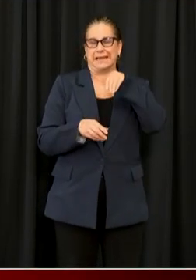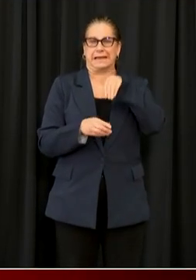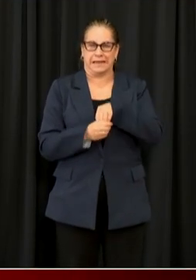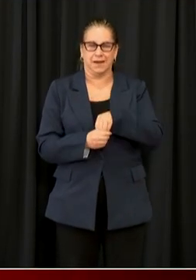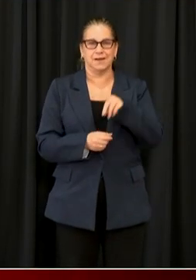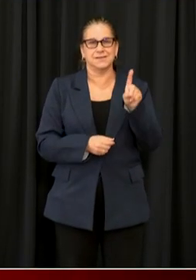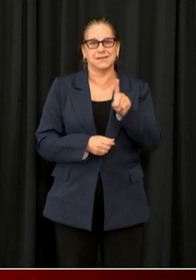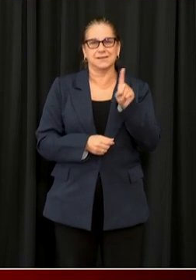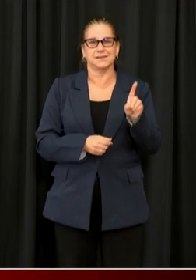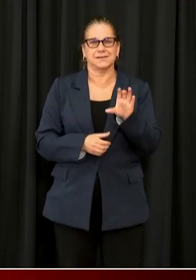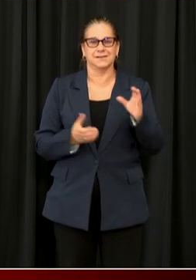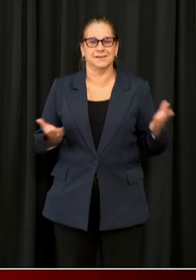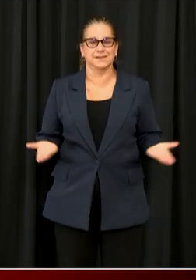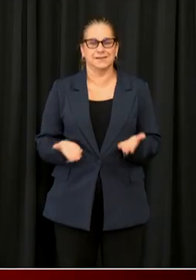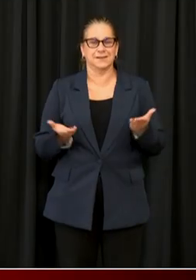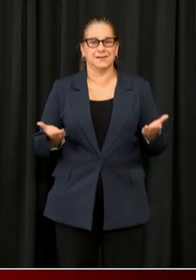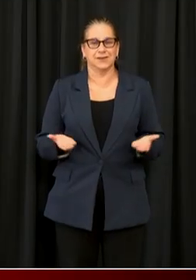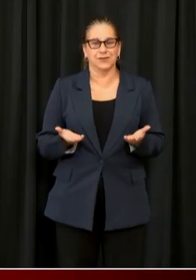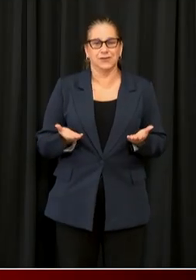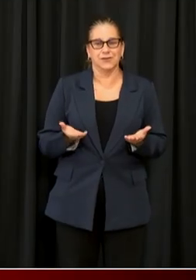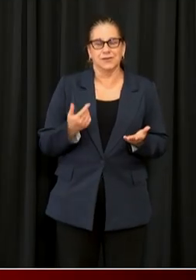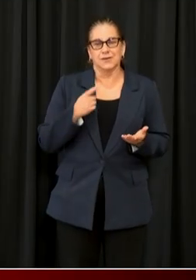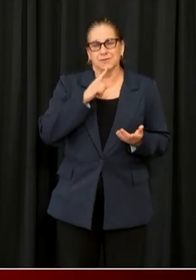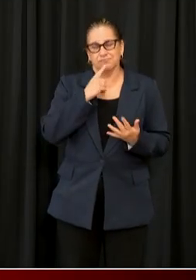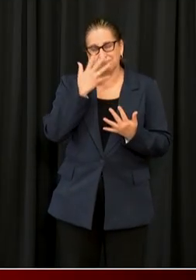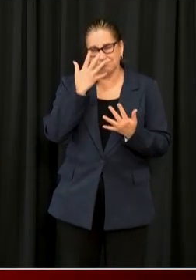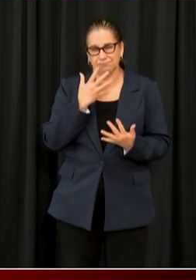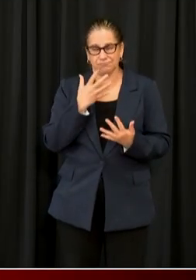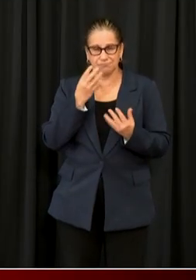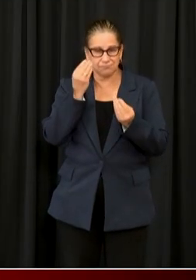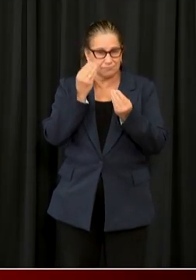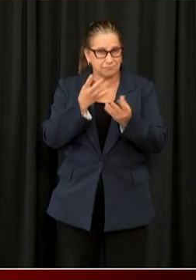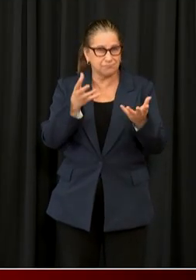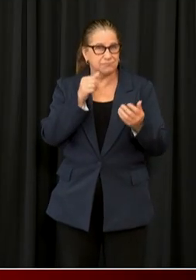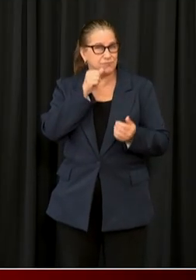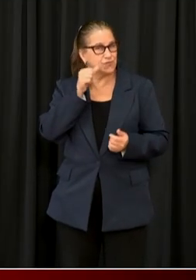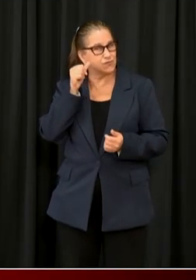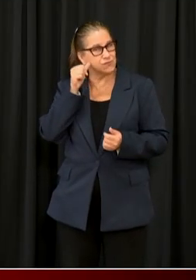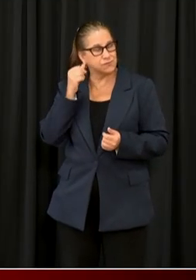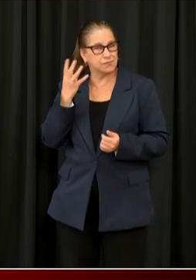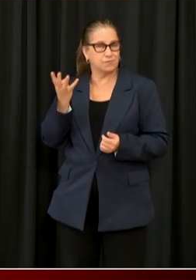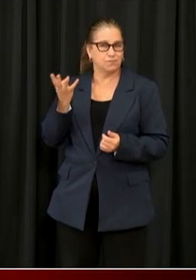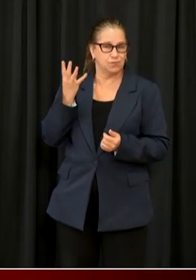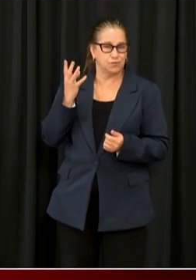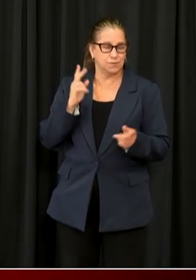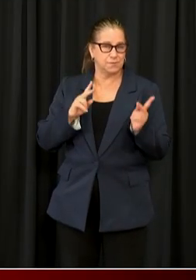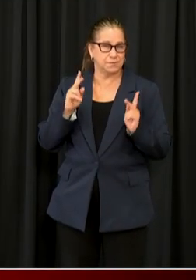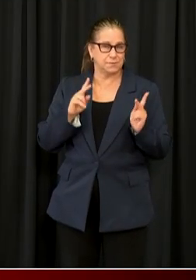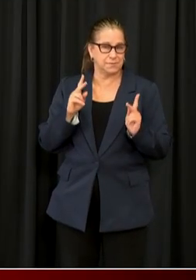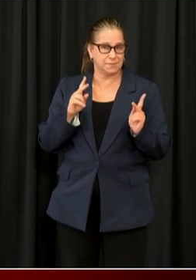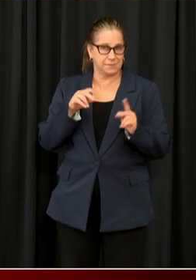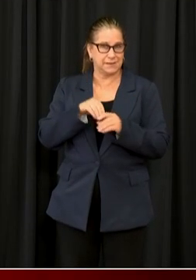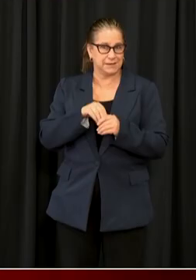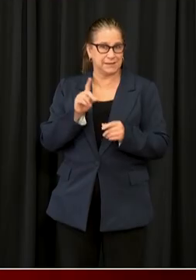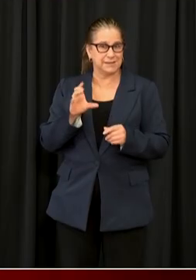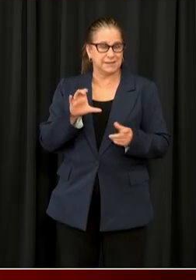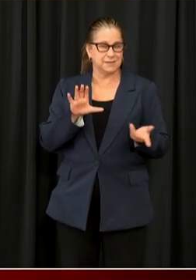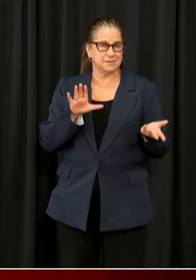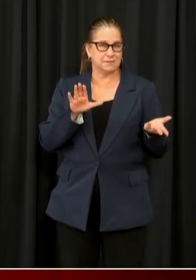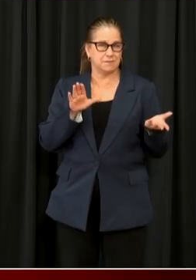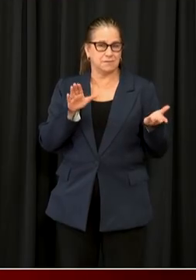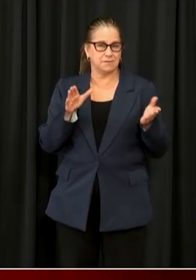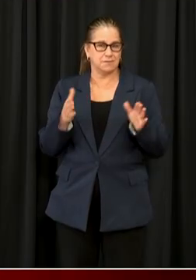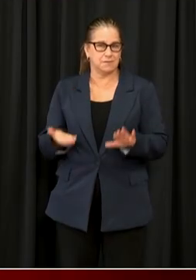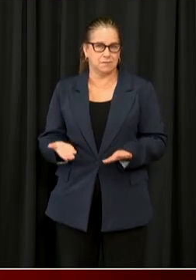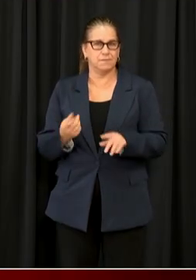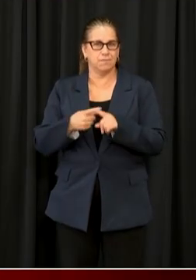We also sadly announced yesterday that 4 Washingtonians succumbed to the virus. As Dr.